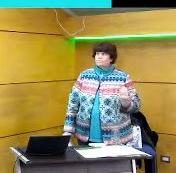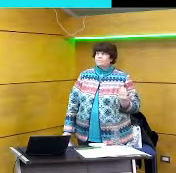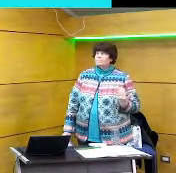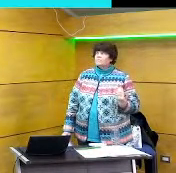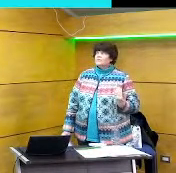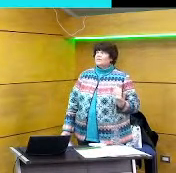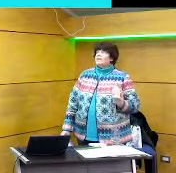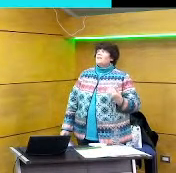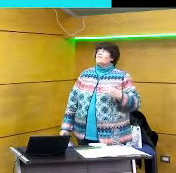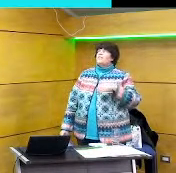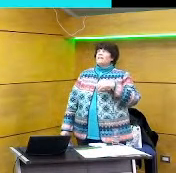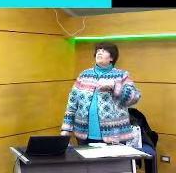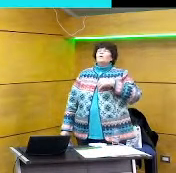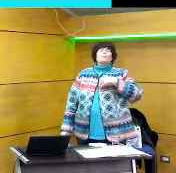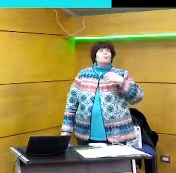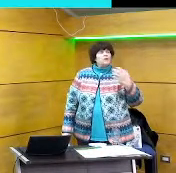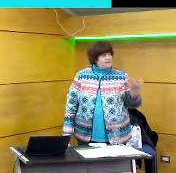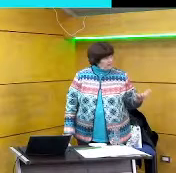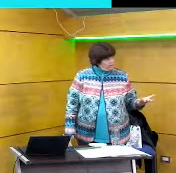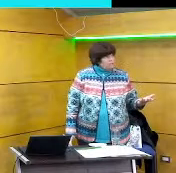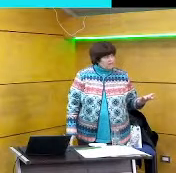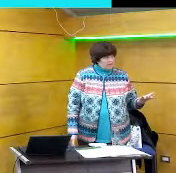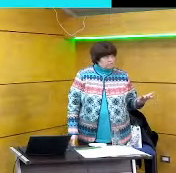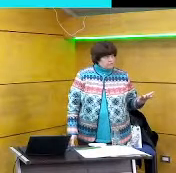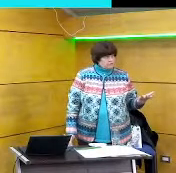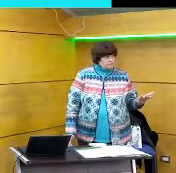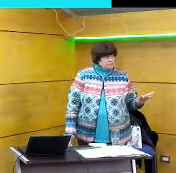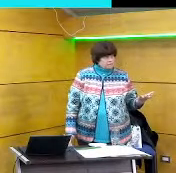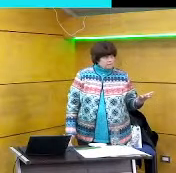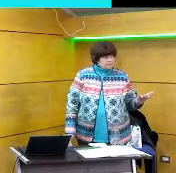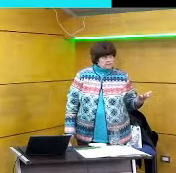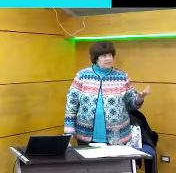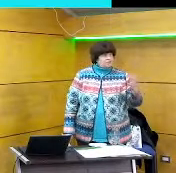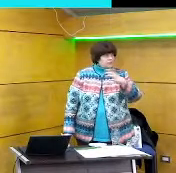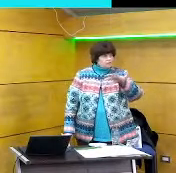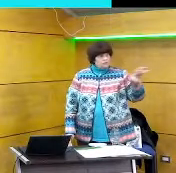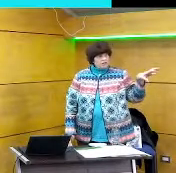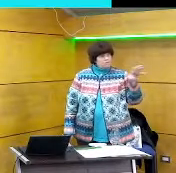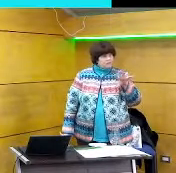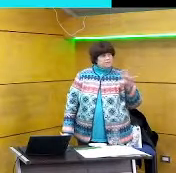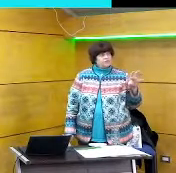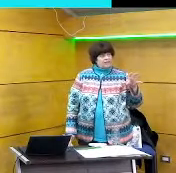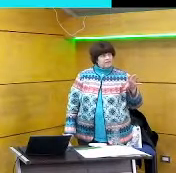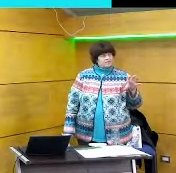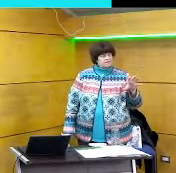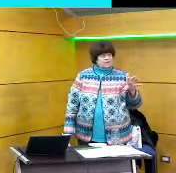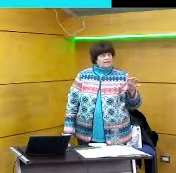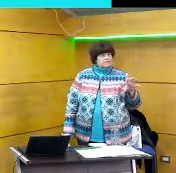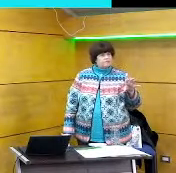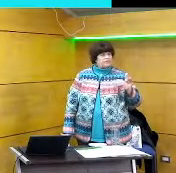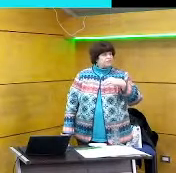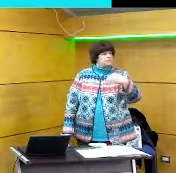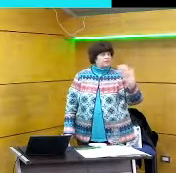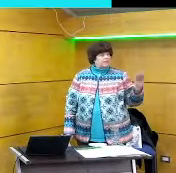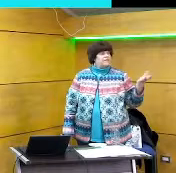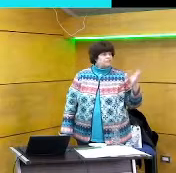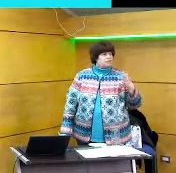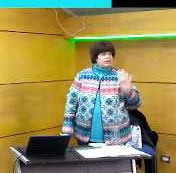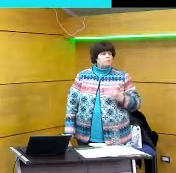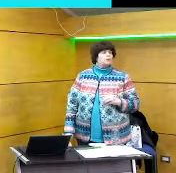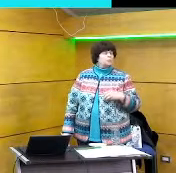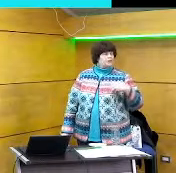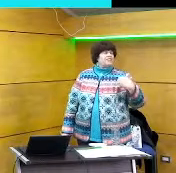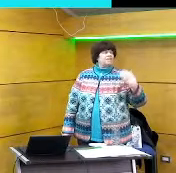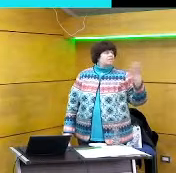it, then read it out loud, and you can do a couple of different activities so that